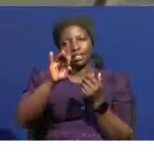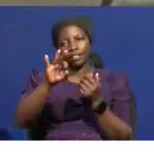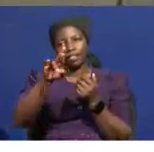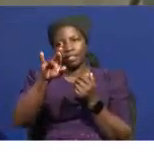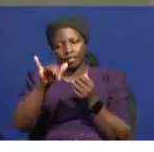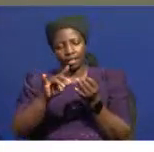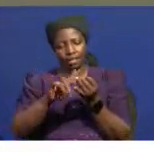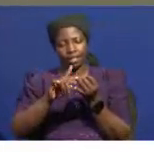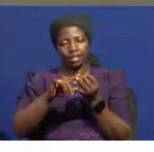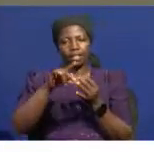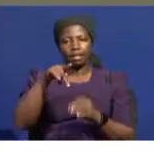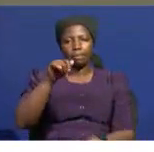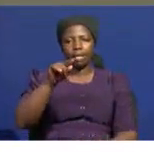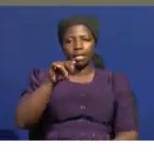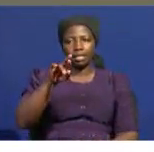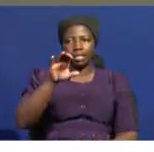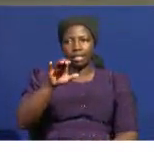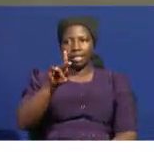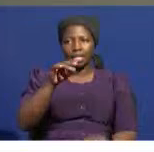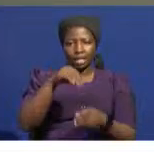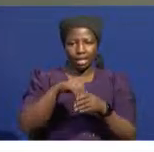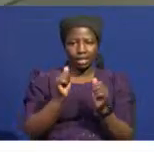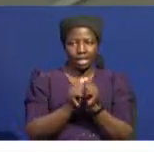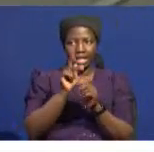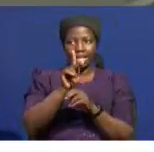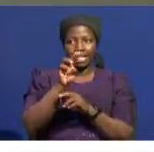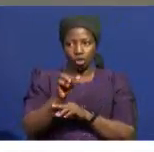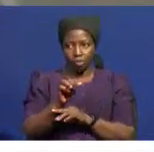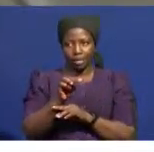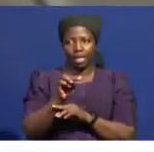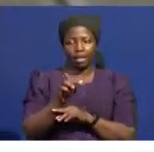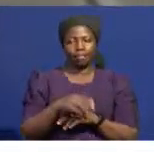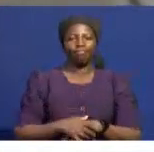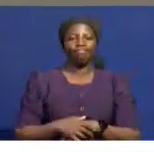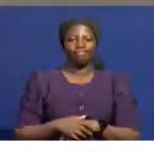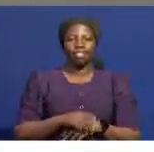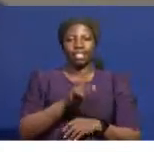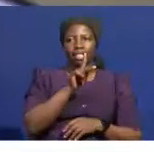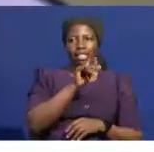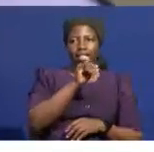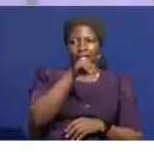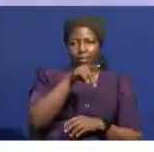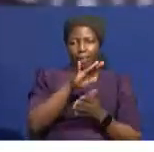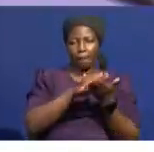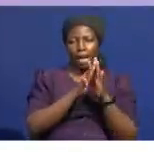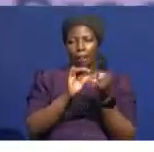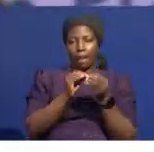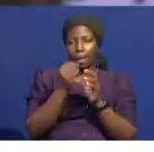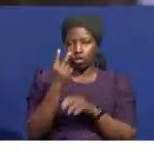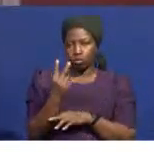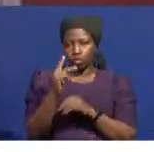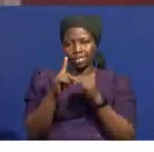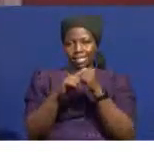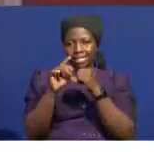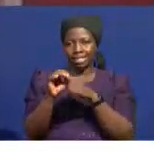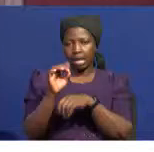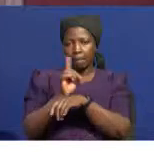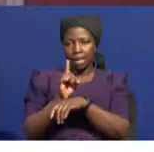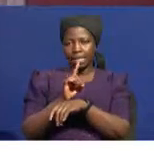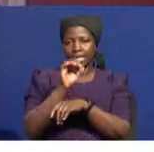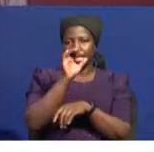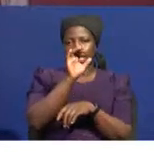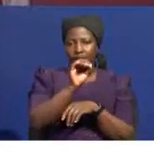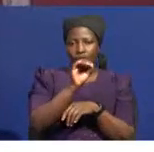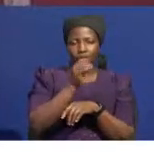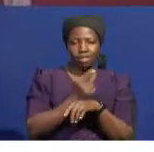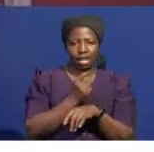Patrick Kiberich Mosin at the 10-kilometer mark and led to the finish line. Kipchumba finished second in 60 minutes, 02 seconds, while Kiberich